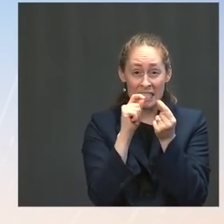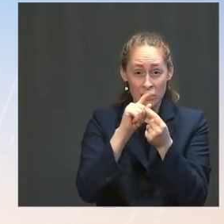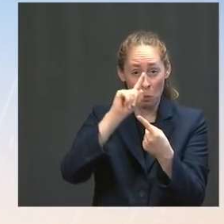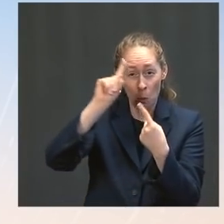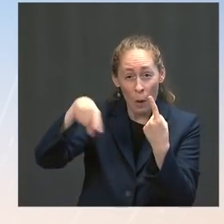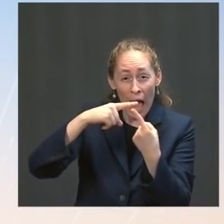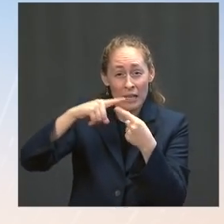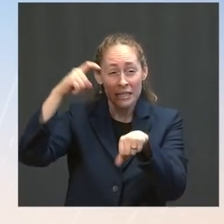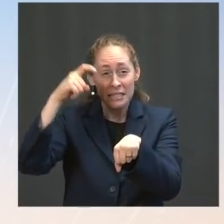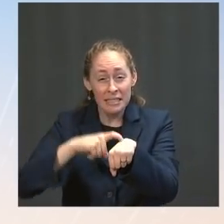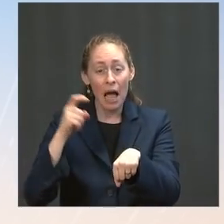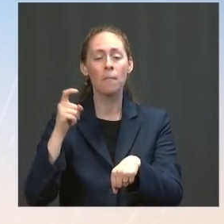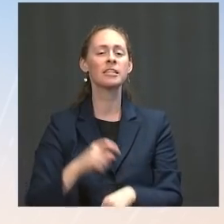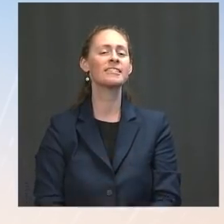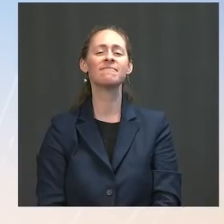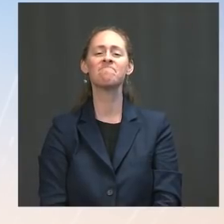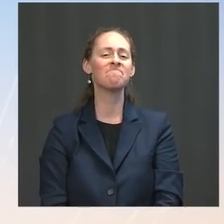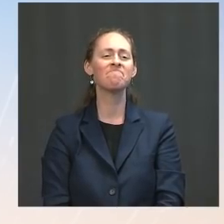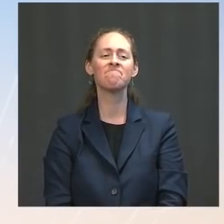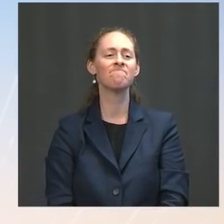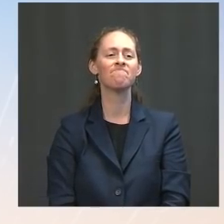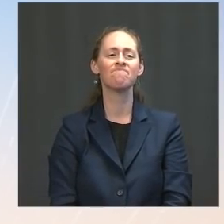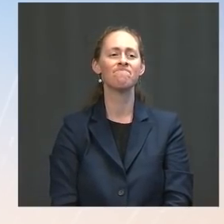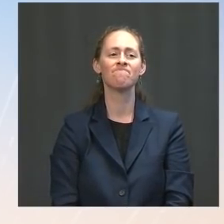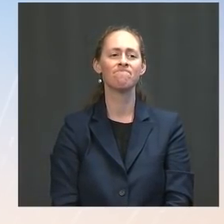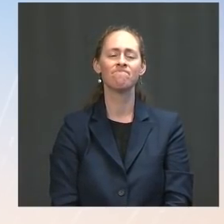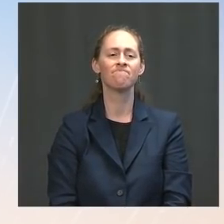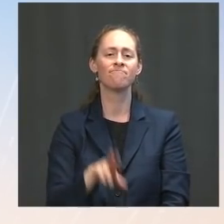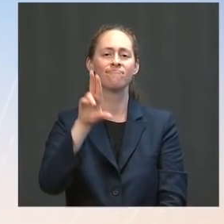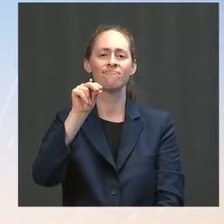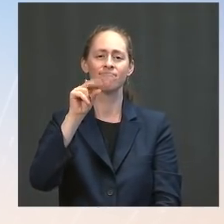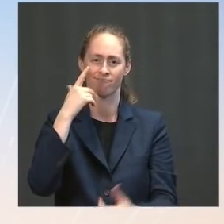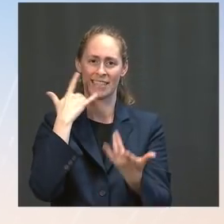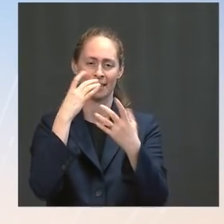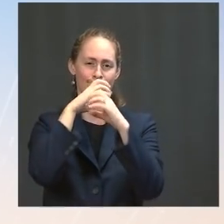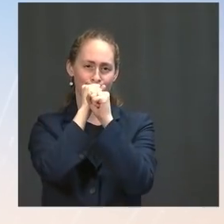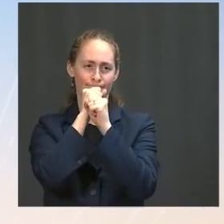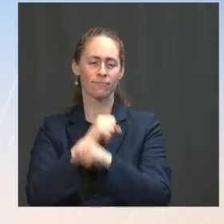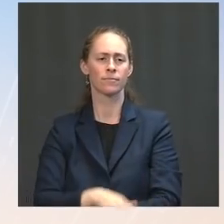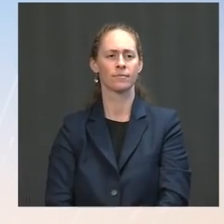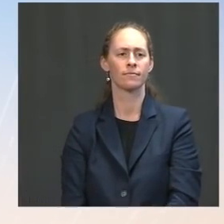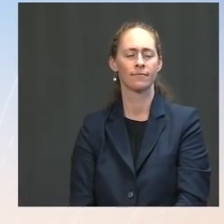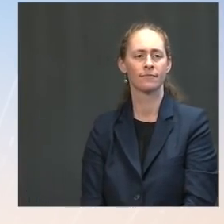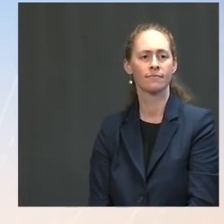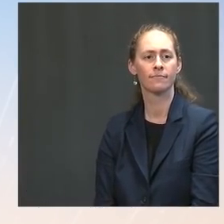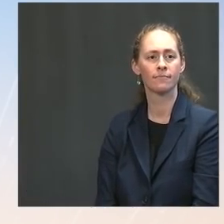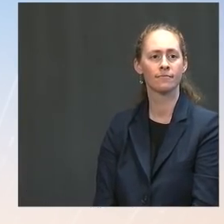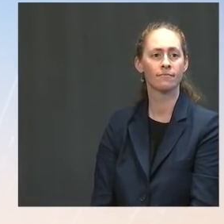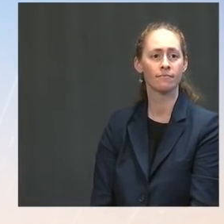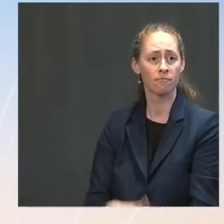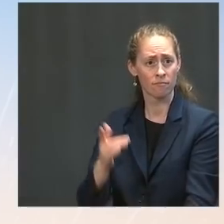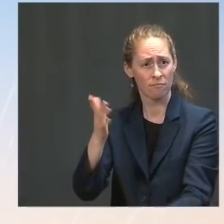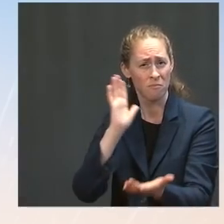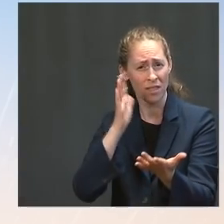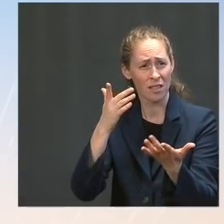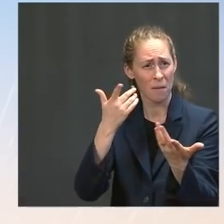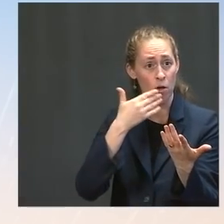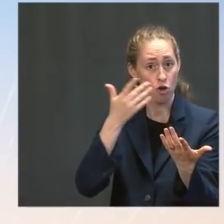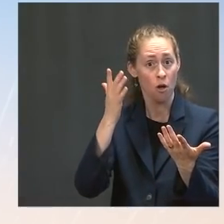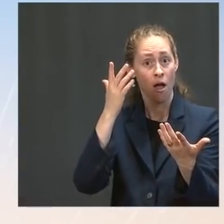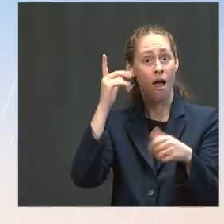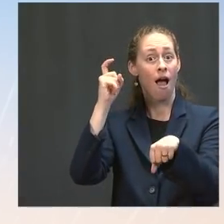minutes. That is thousands and thousands of people coming through the airport every single day, 19,000 people yesterday. I think these